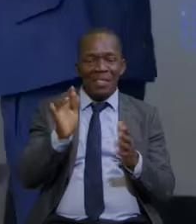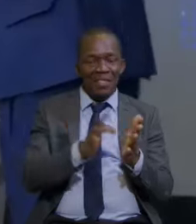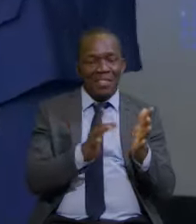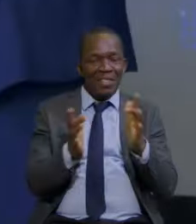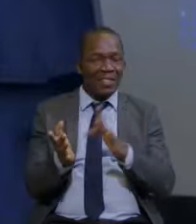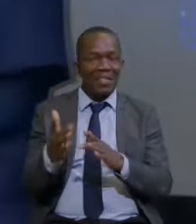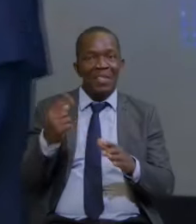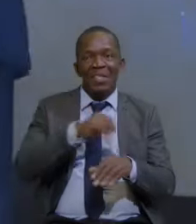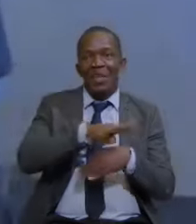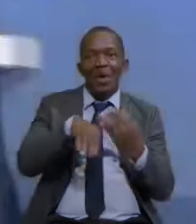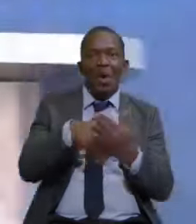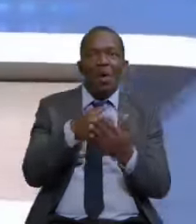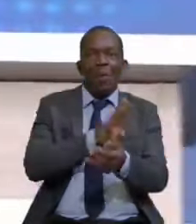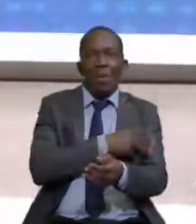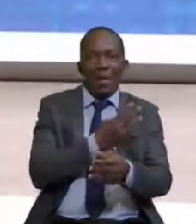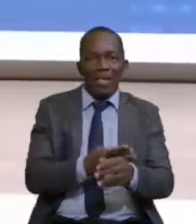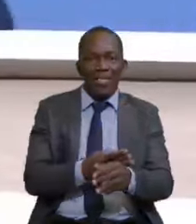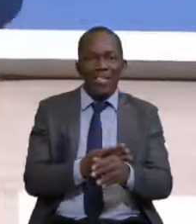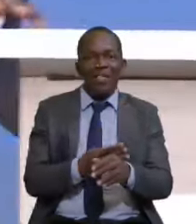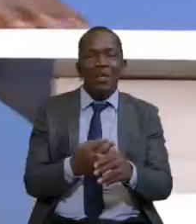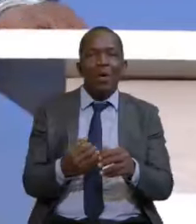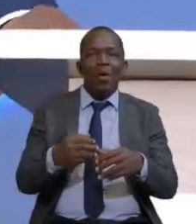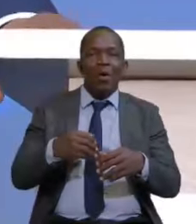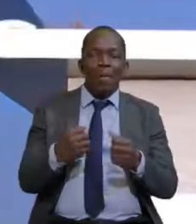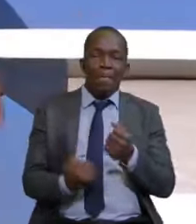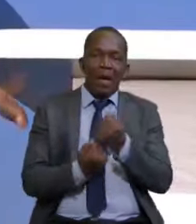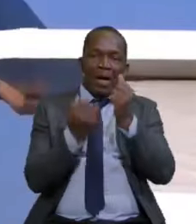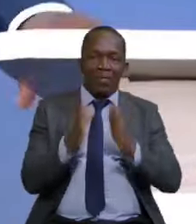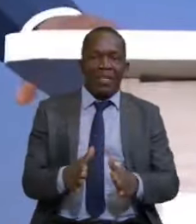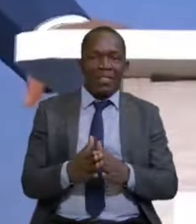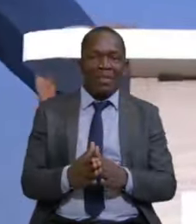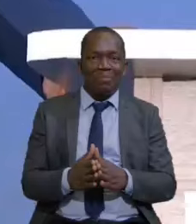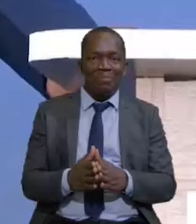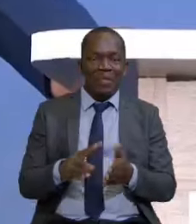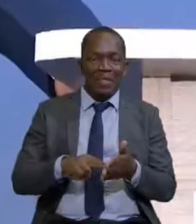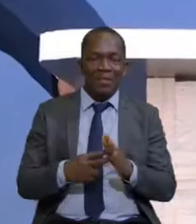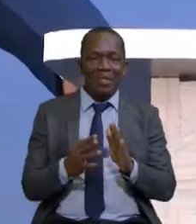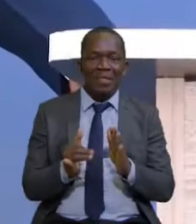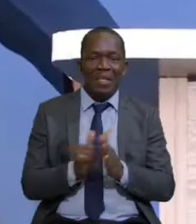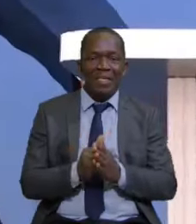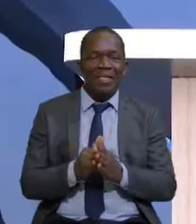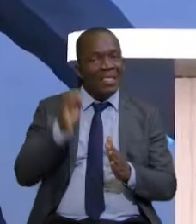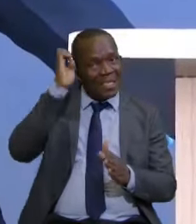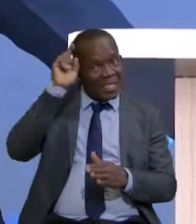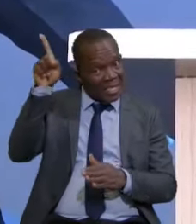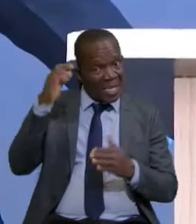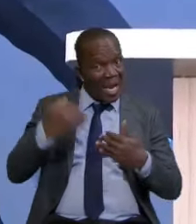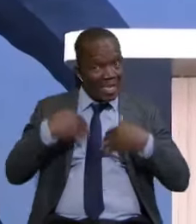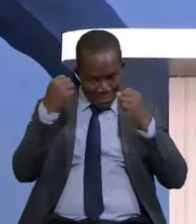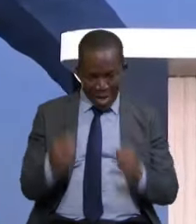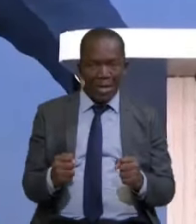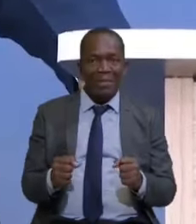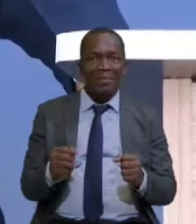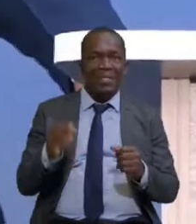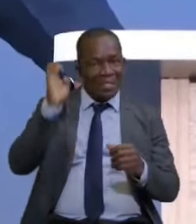word Almighty means that he has might, he has power, he has strength, he has